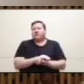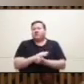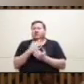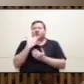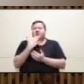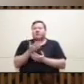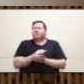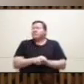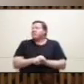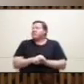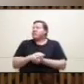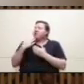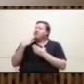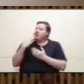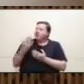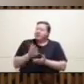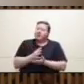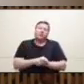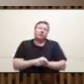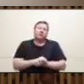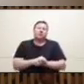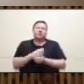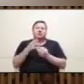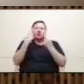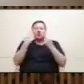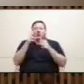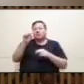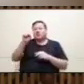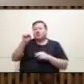Thank you. Honorable Spears.